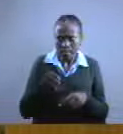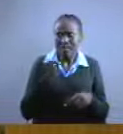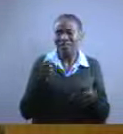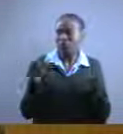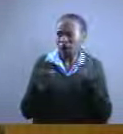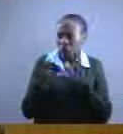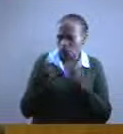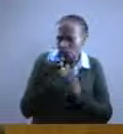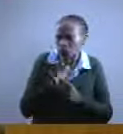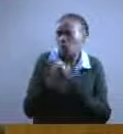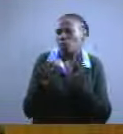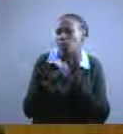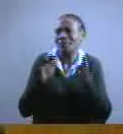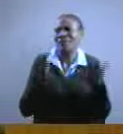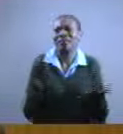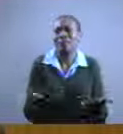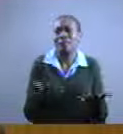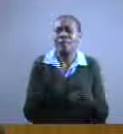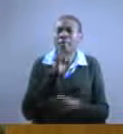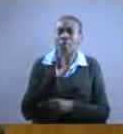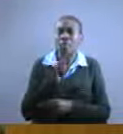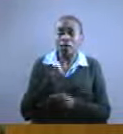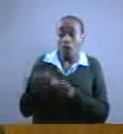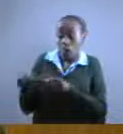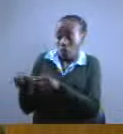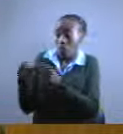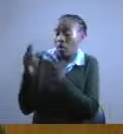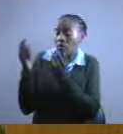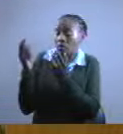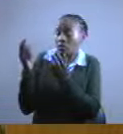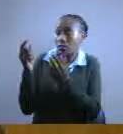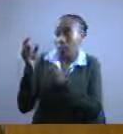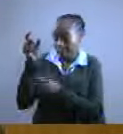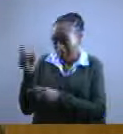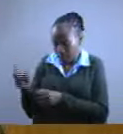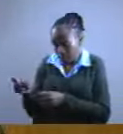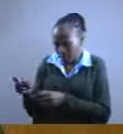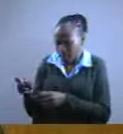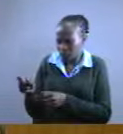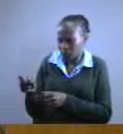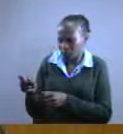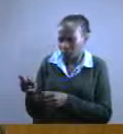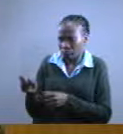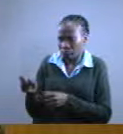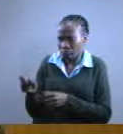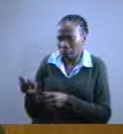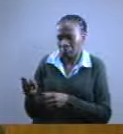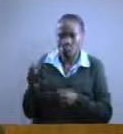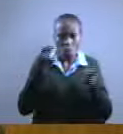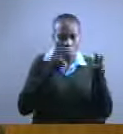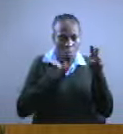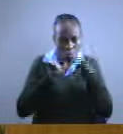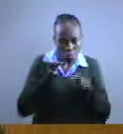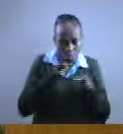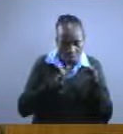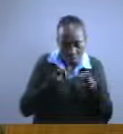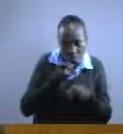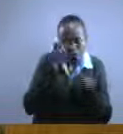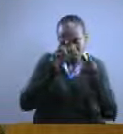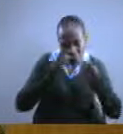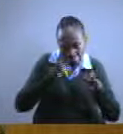significance, meaning that local persons should have some level of control over research